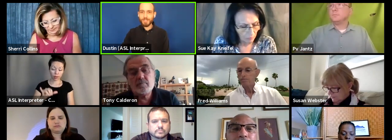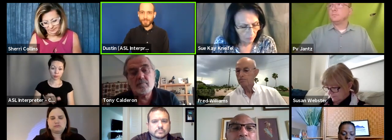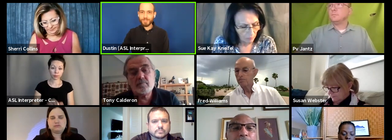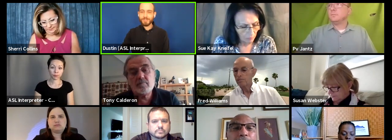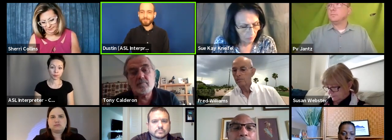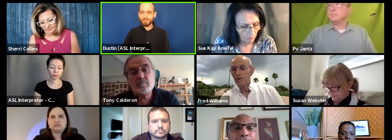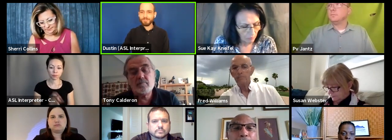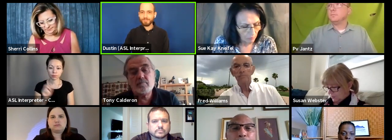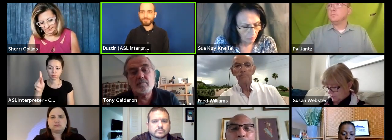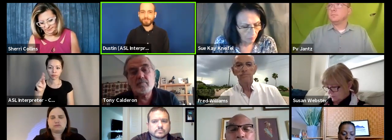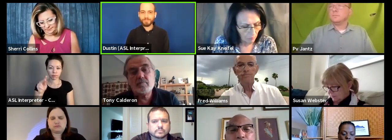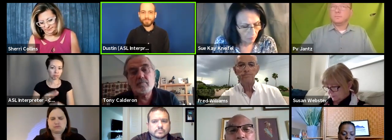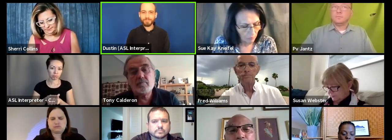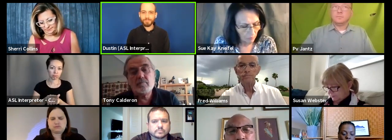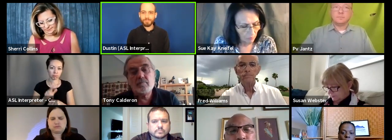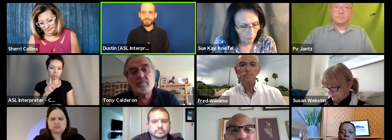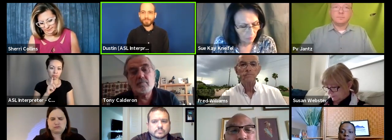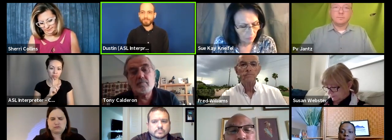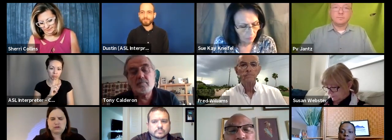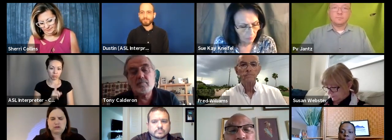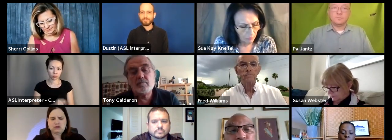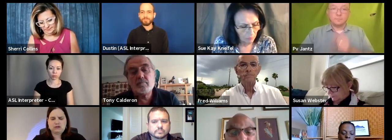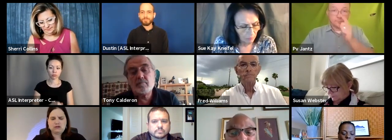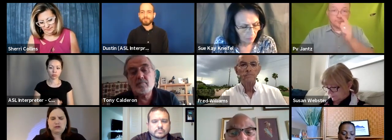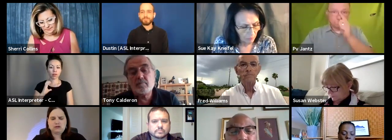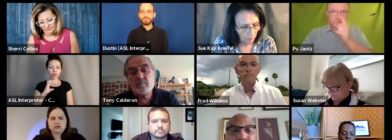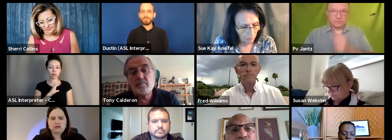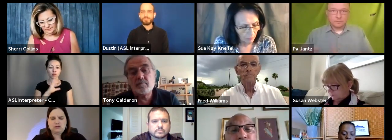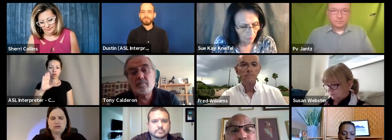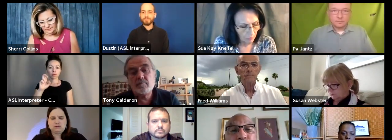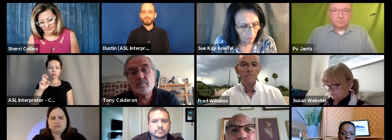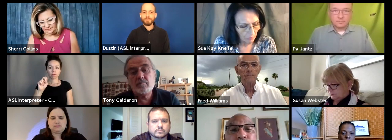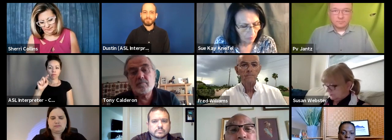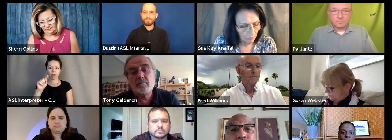Yes, Okay, please. of course. Okay. Commissioner Benton.